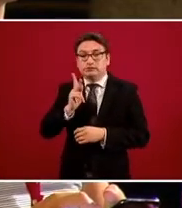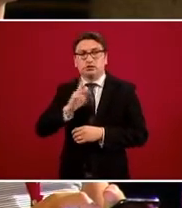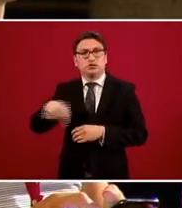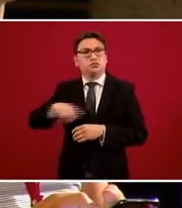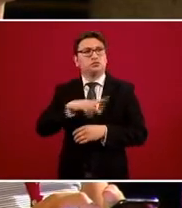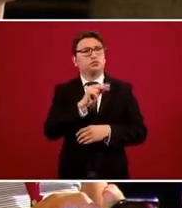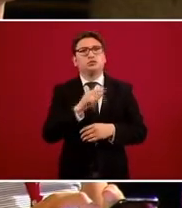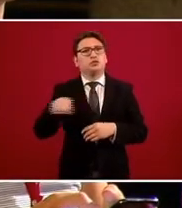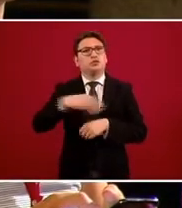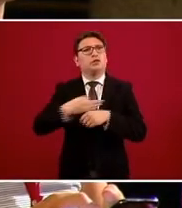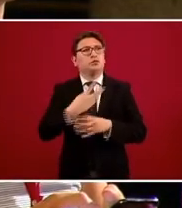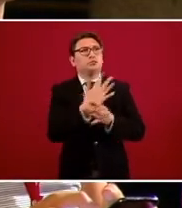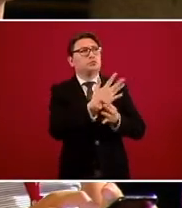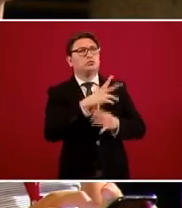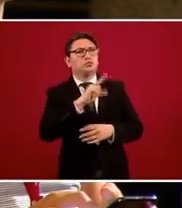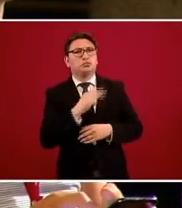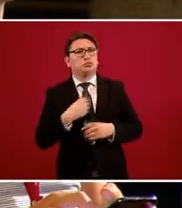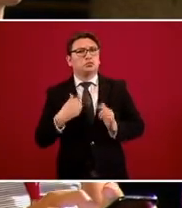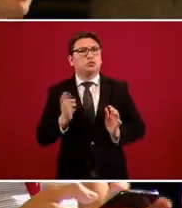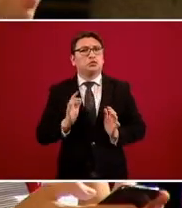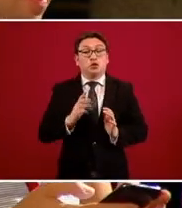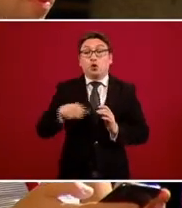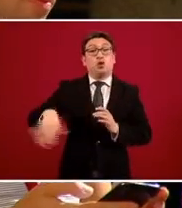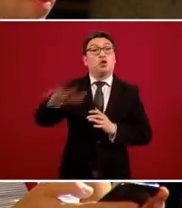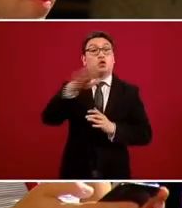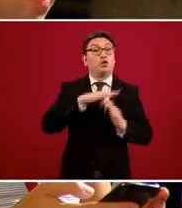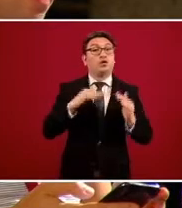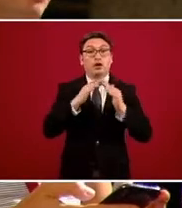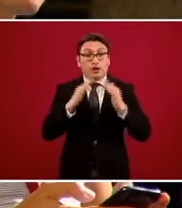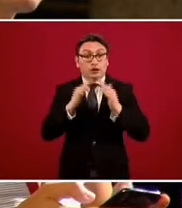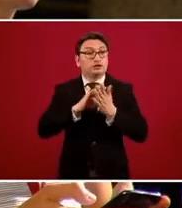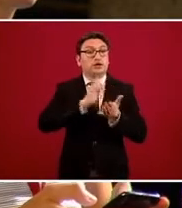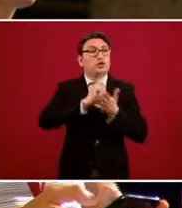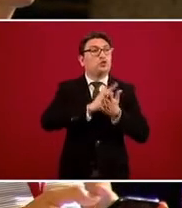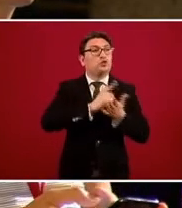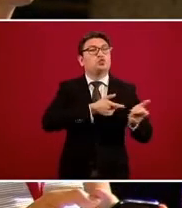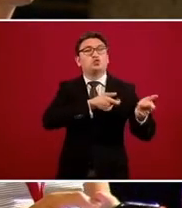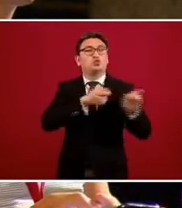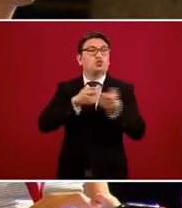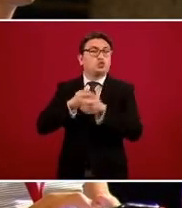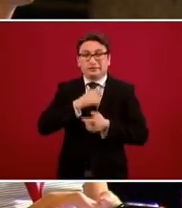turned out to be positive, but no one informed the relatives, no one kept